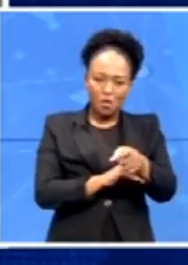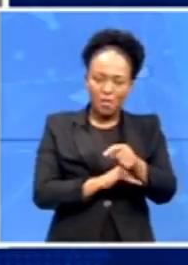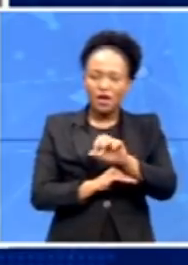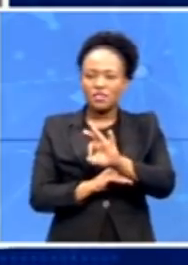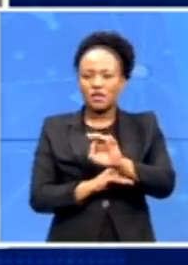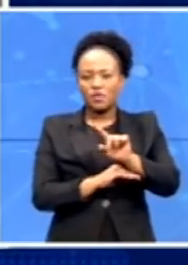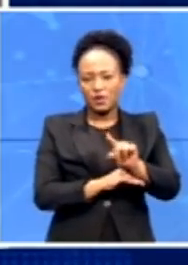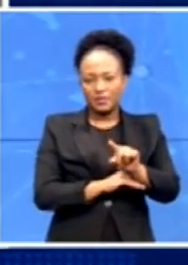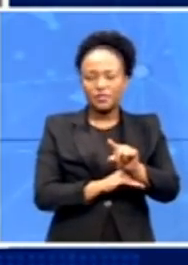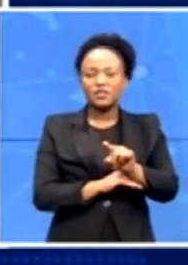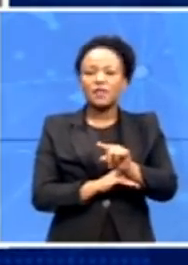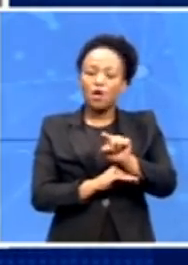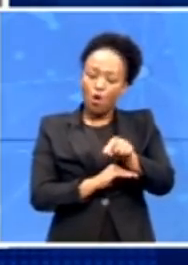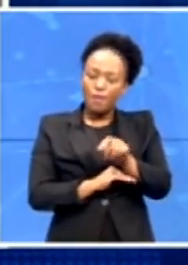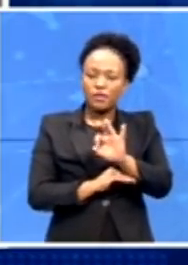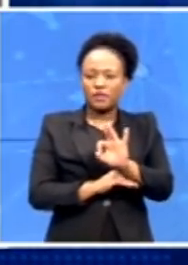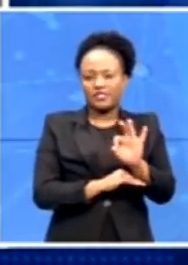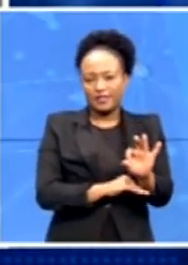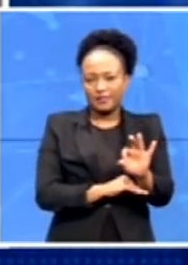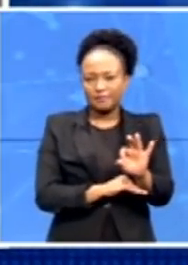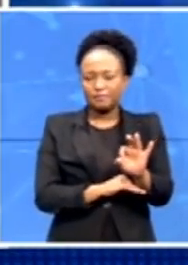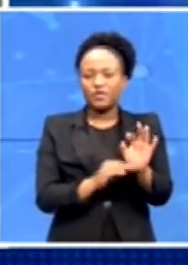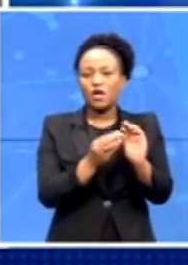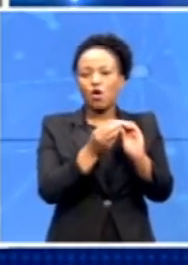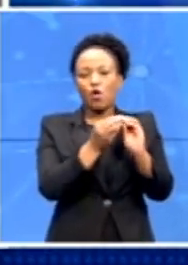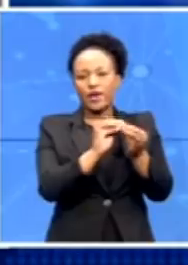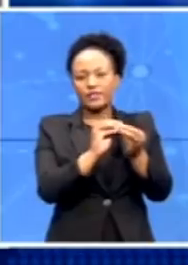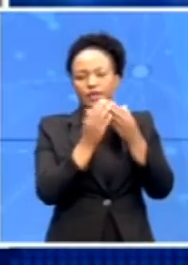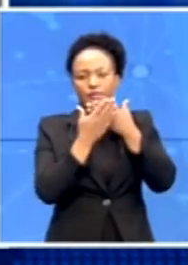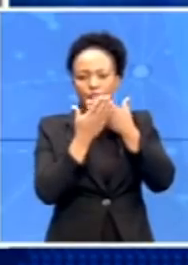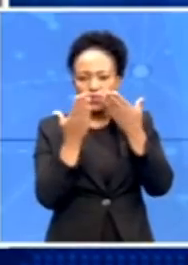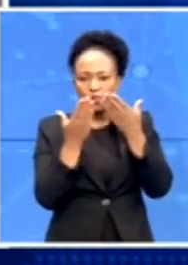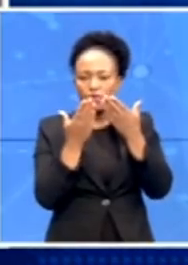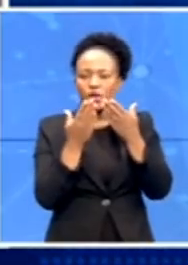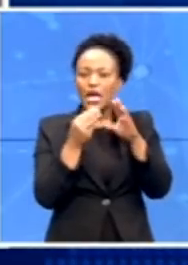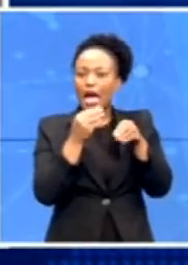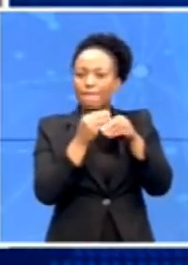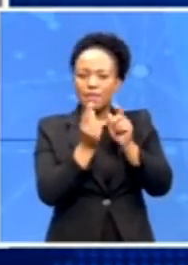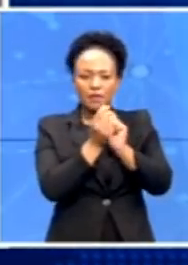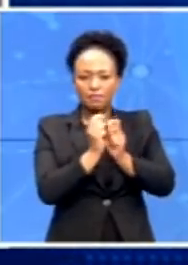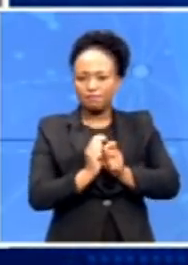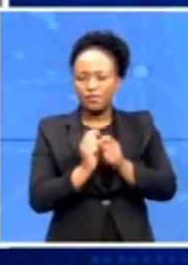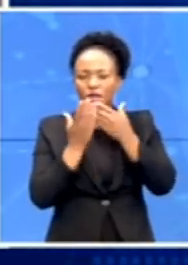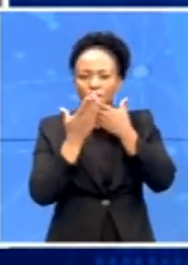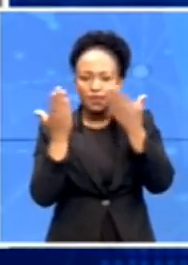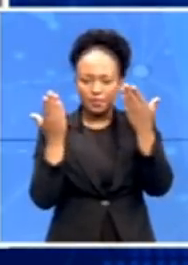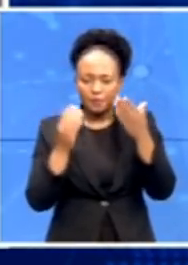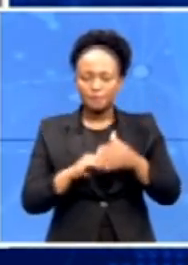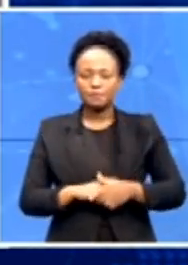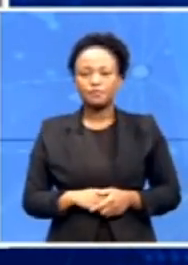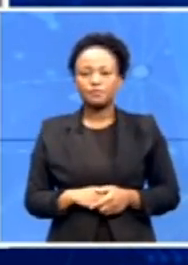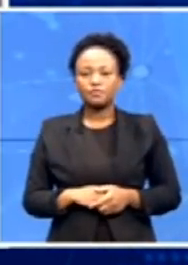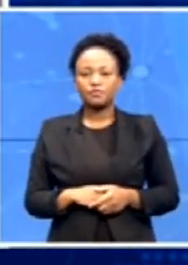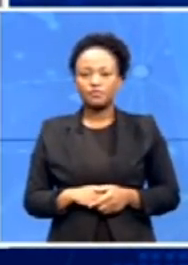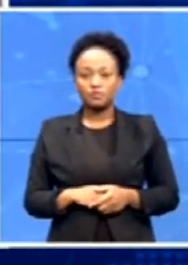thereof. No corrections and or amendments are effected to the contents of these paragraphs. You confirm that,